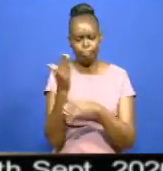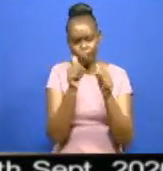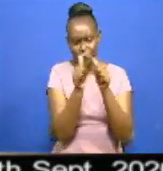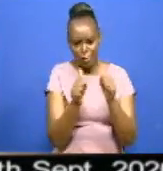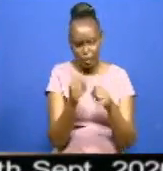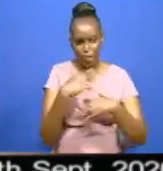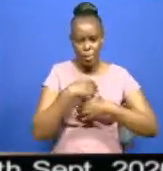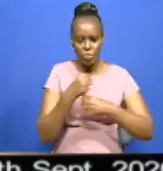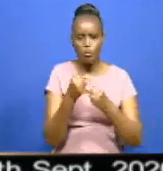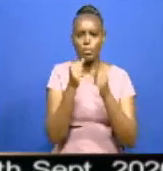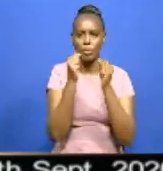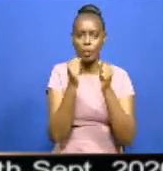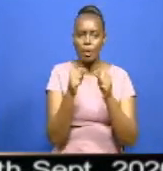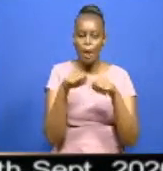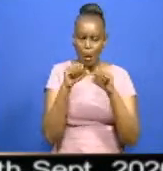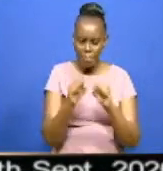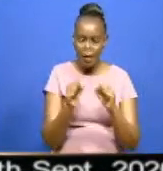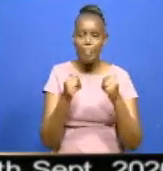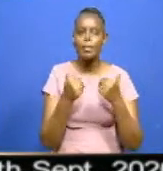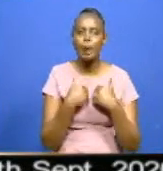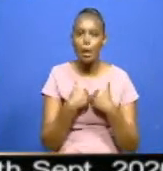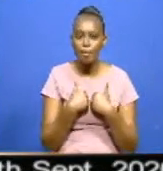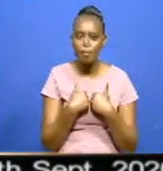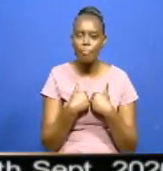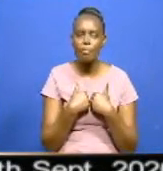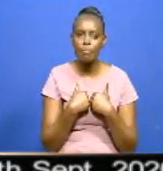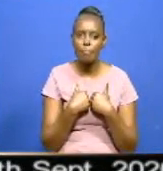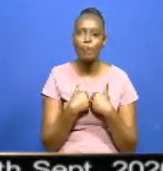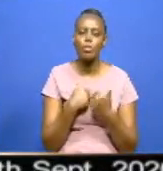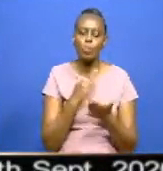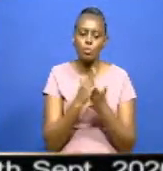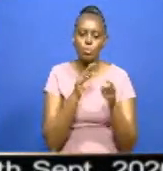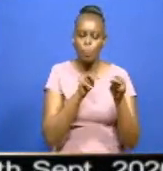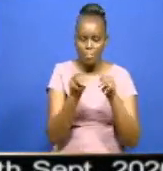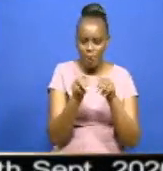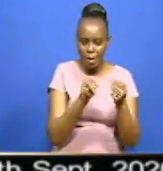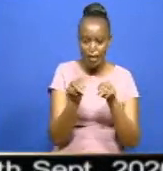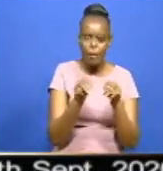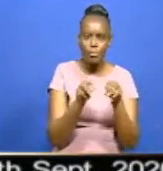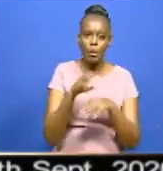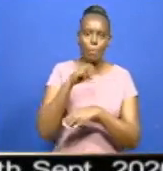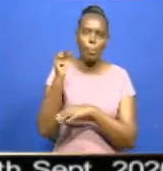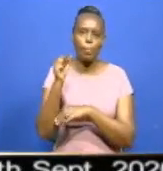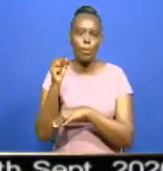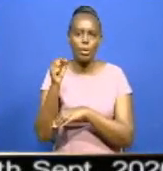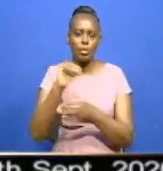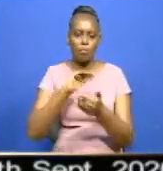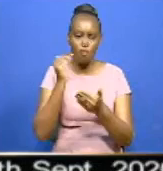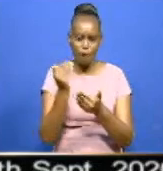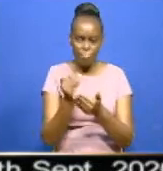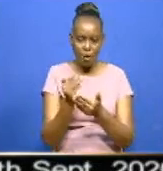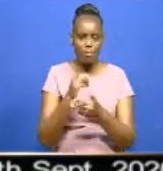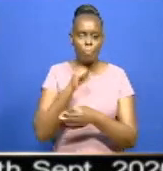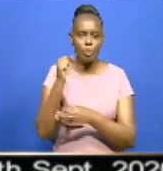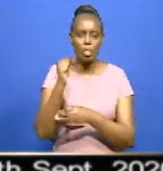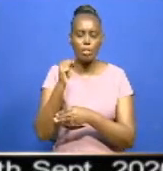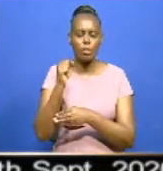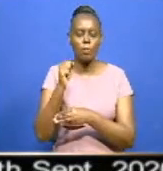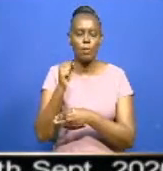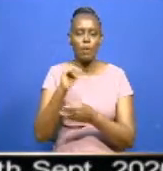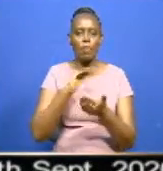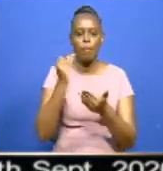who demonstrated the ability, Honorable Speaker, to really manage the political party's fund, Honorable